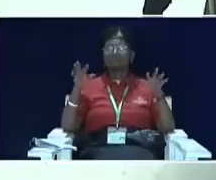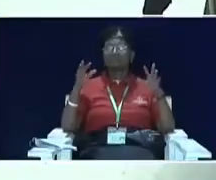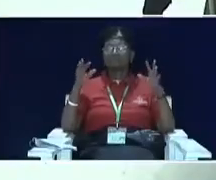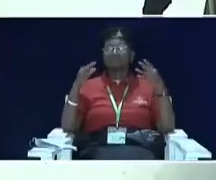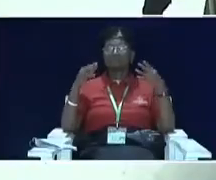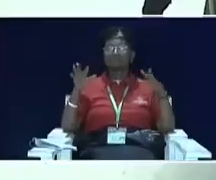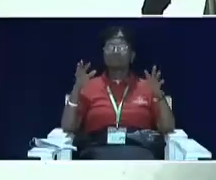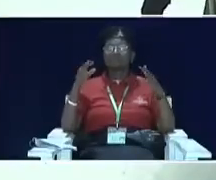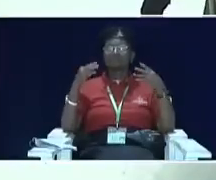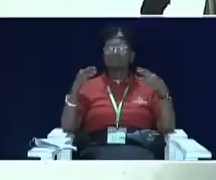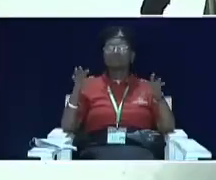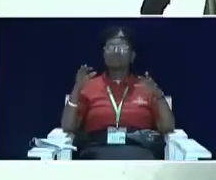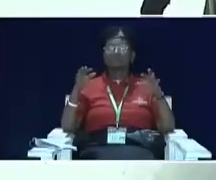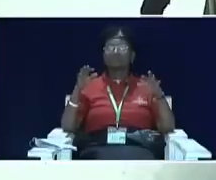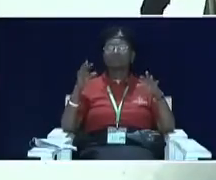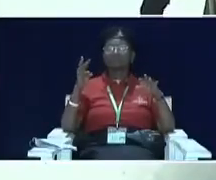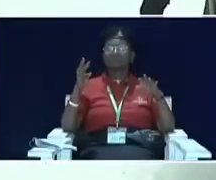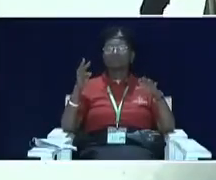Six.